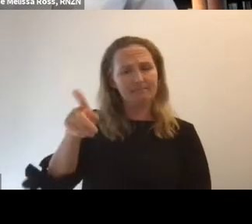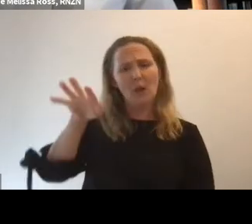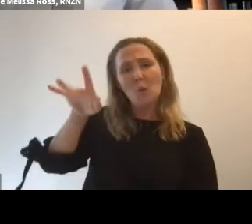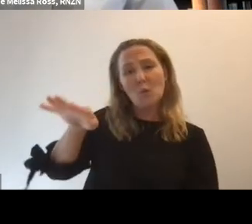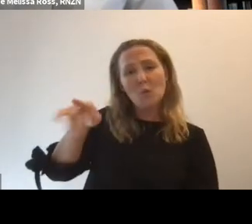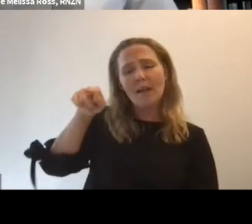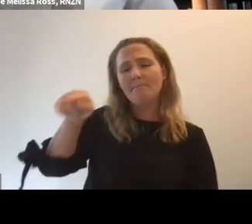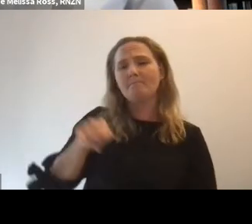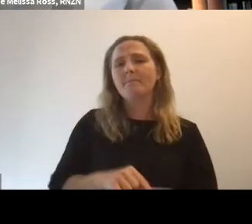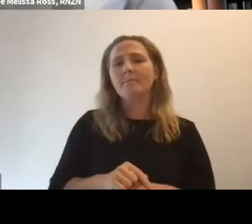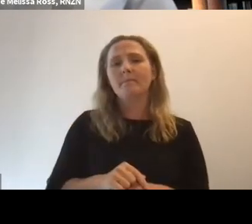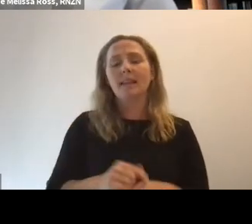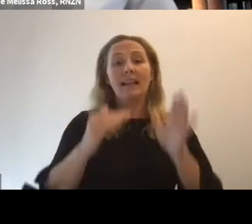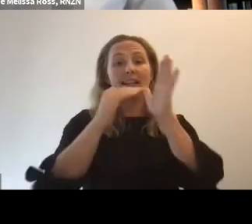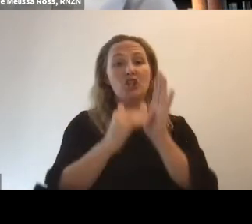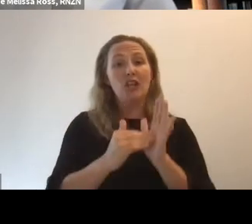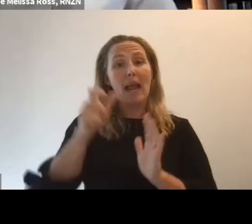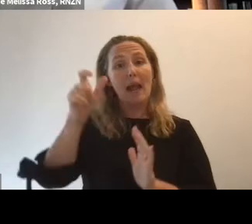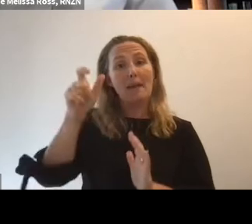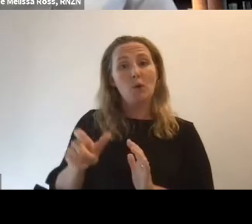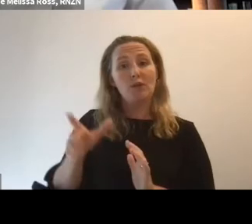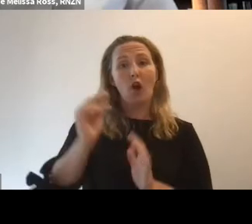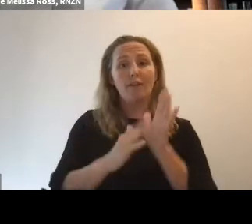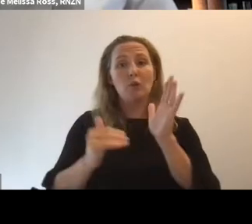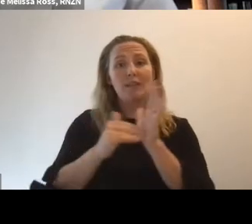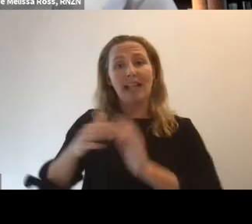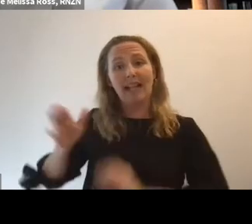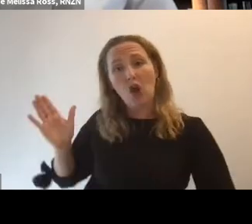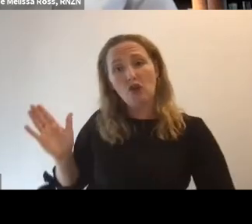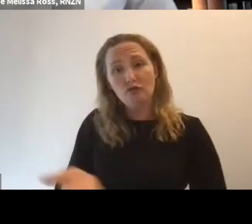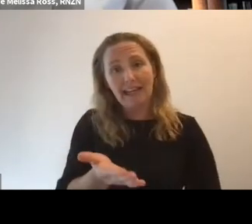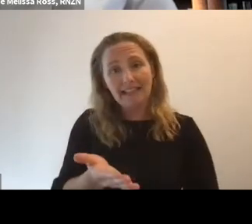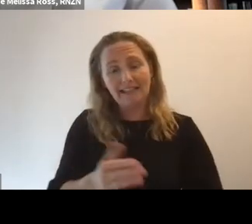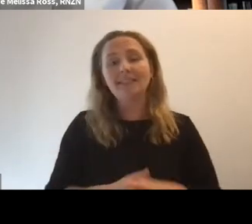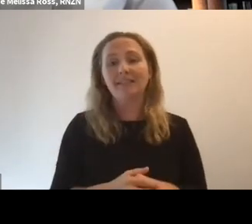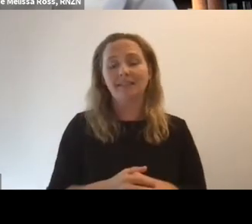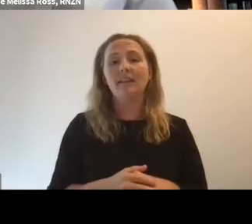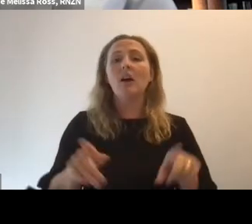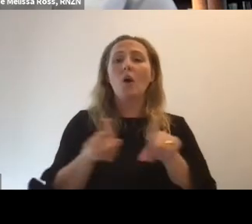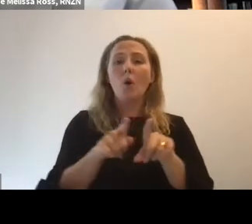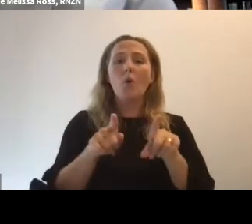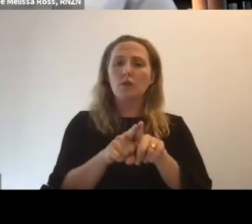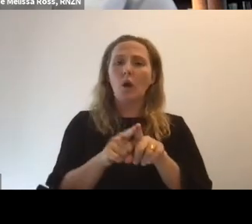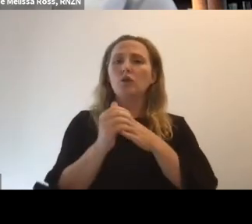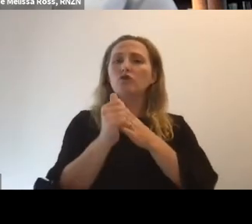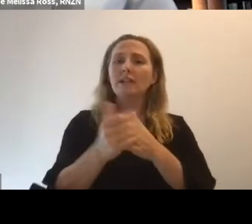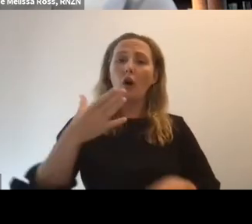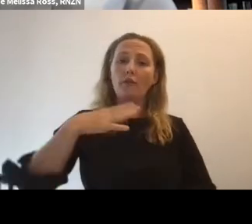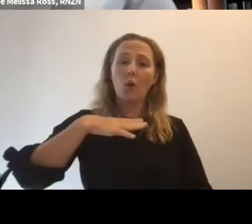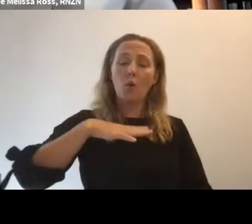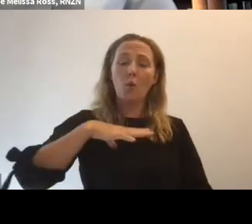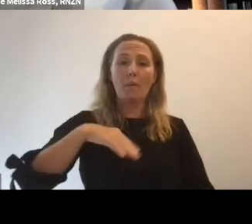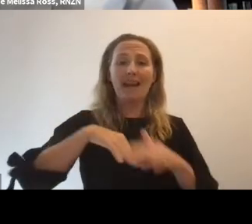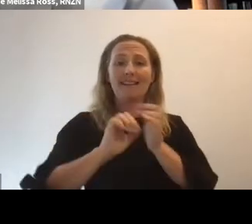chair of New Zealand Cricket, currently board director also of Women in Sport New Zealand, and